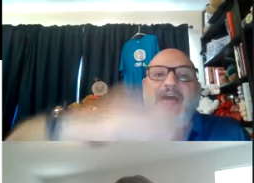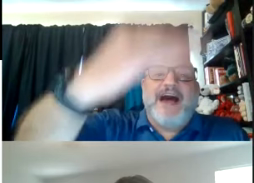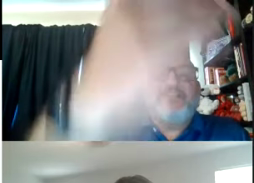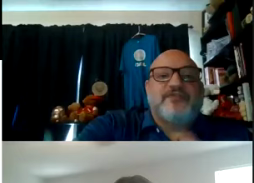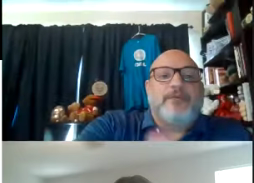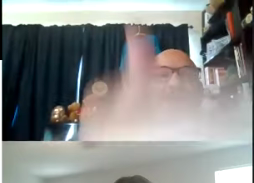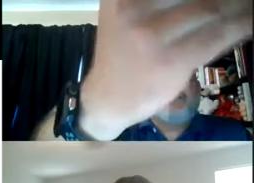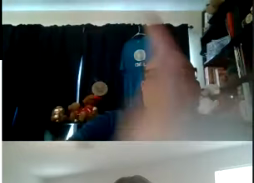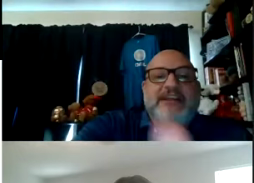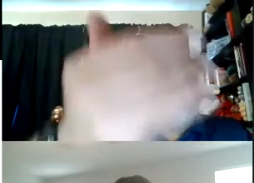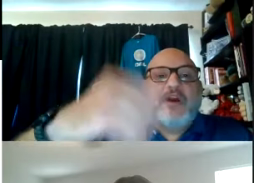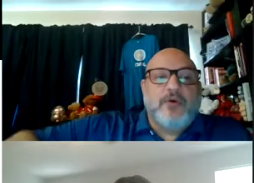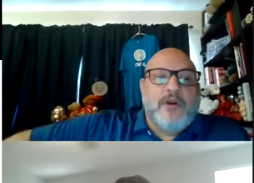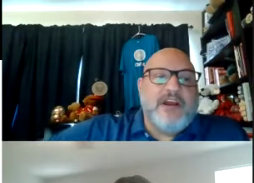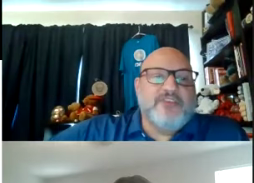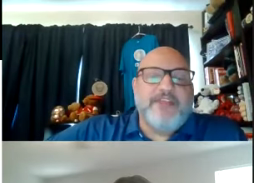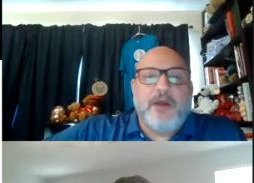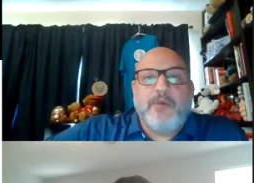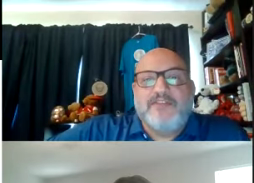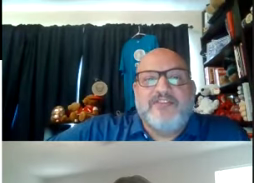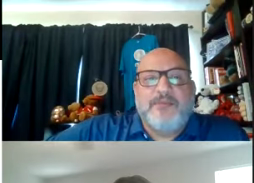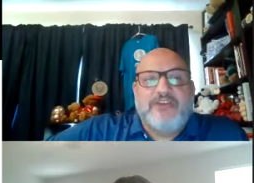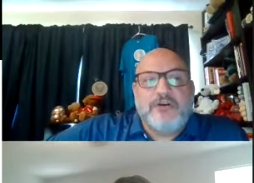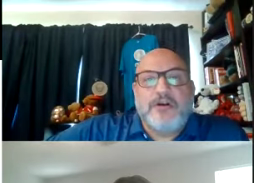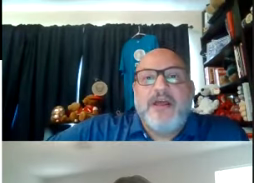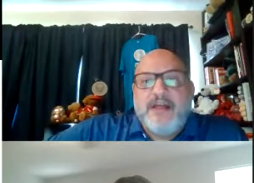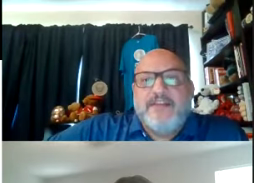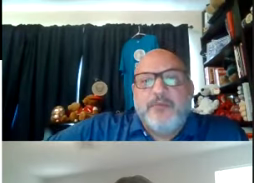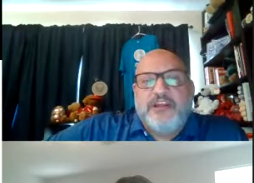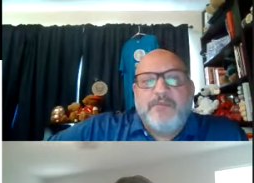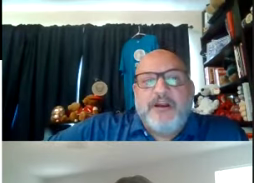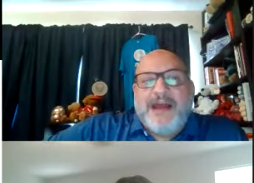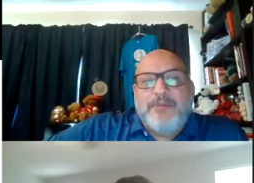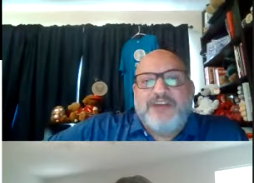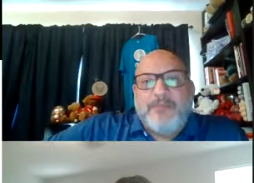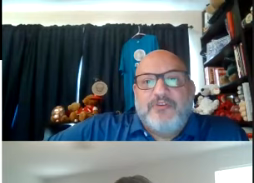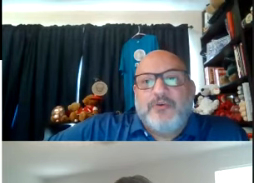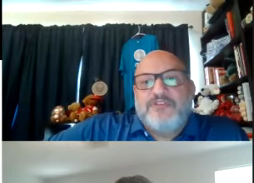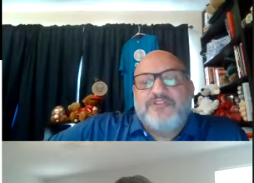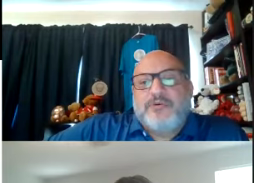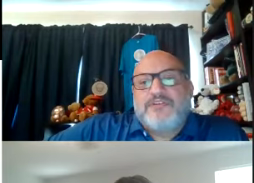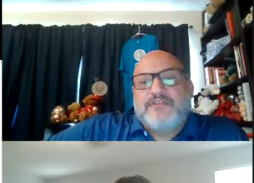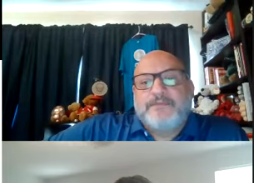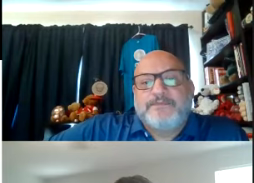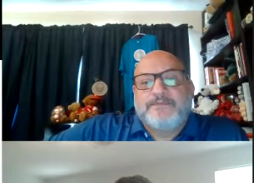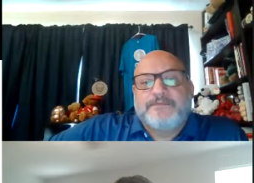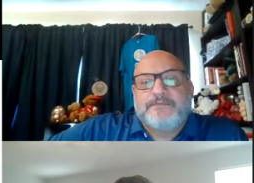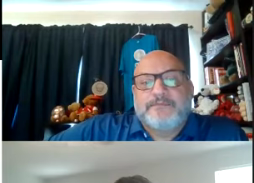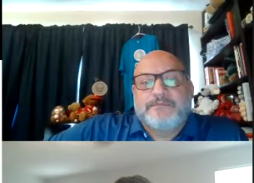want. For me, it's an easy way to organize my thought process to make sure that I'm really comparing apples to apples and oranges to